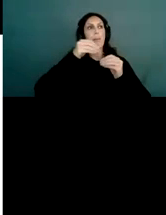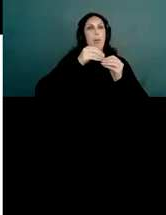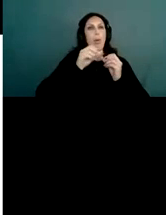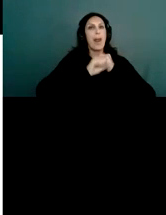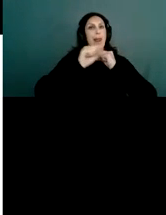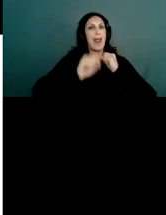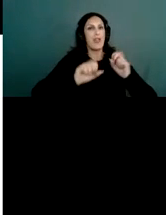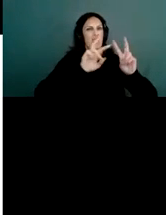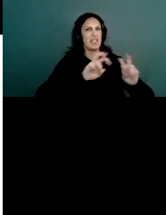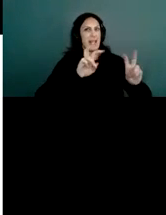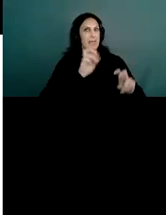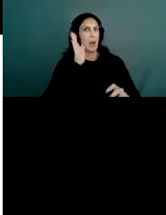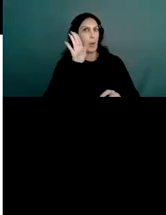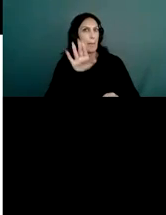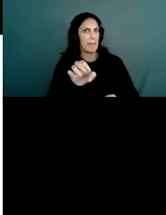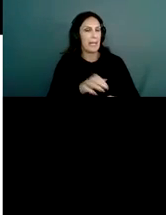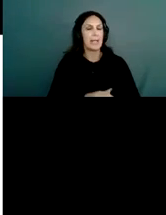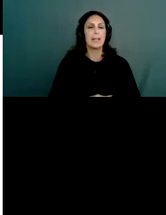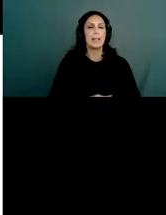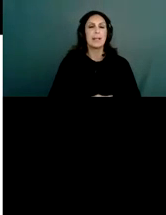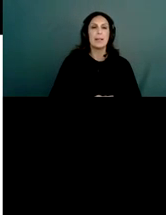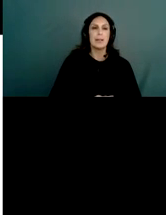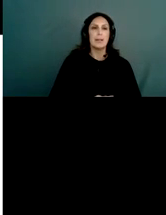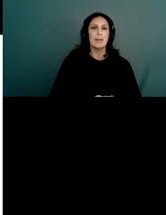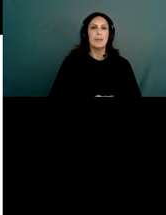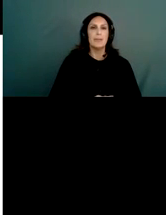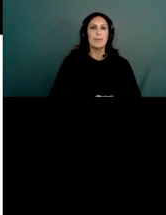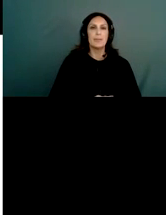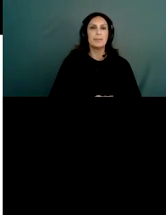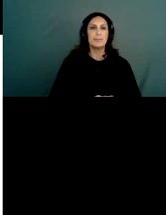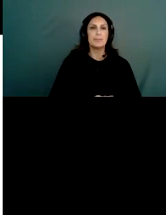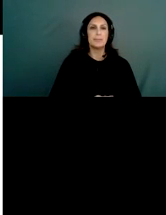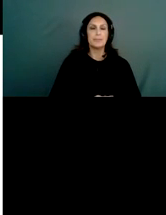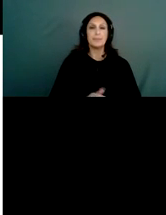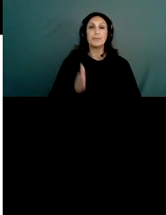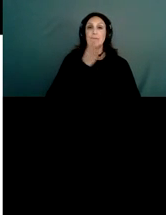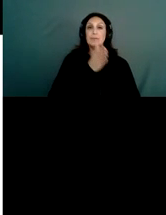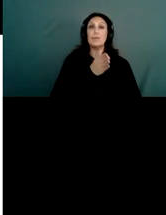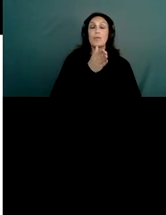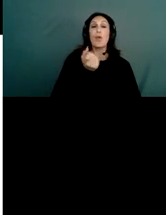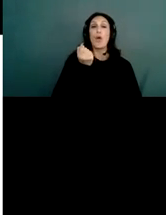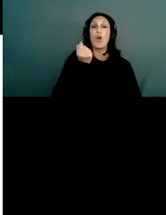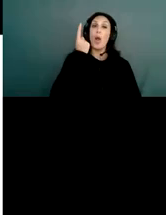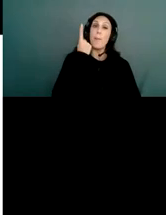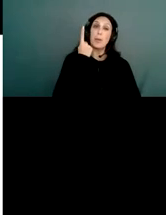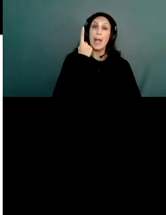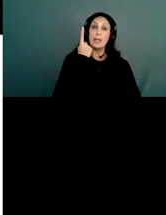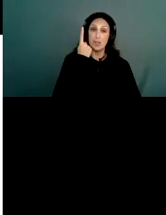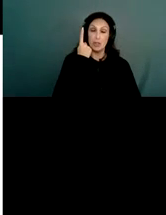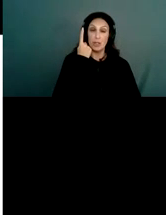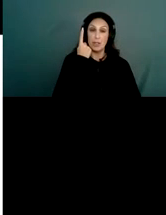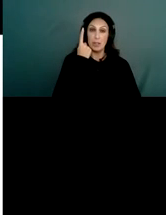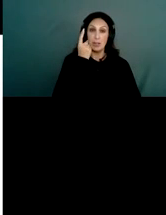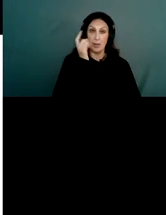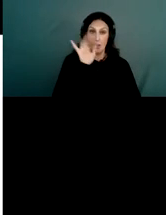A couple things for you and your students to look out for. In the comprehension section, if your students are working in that, there